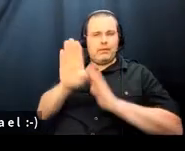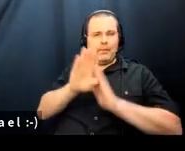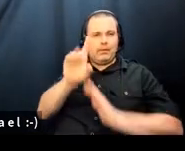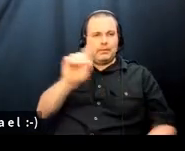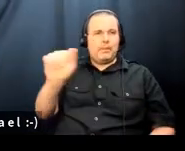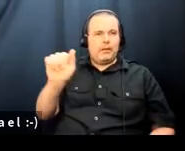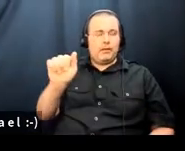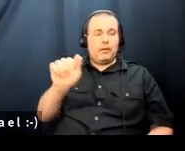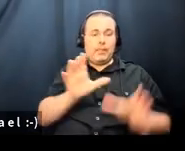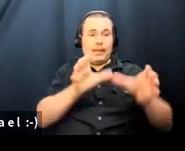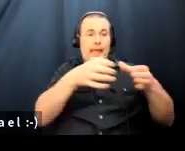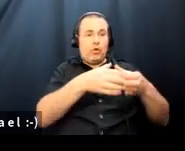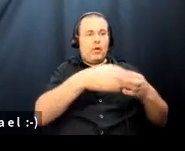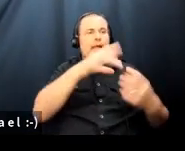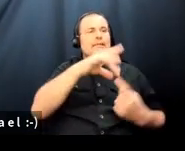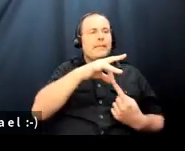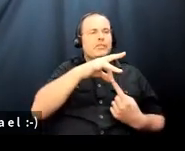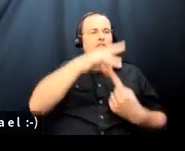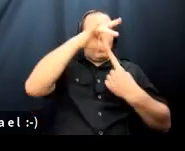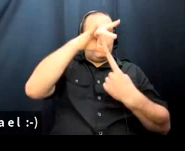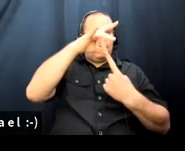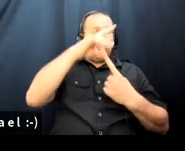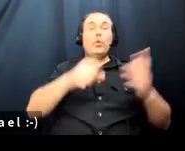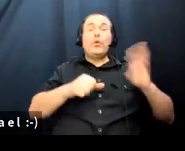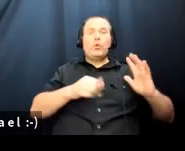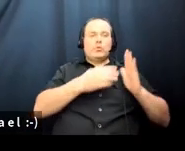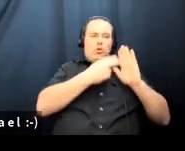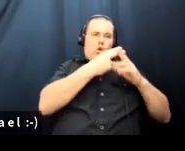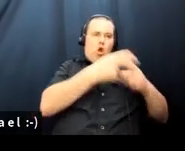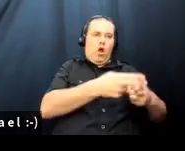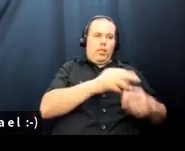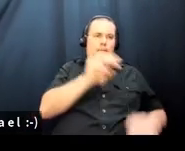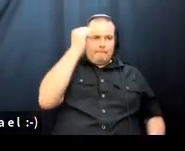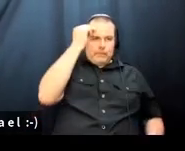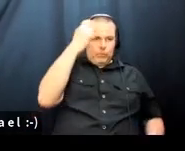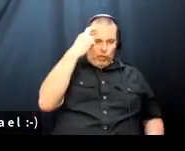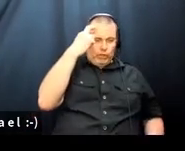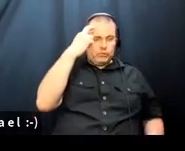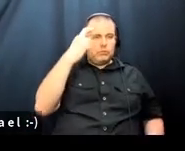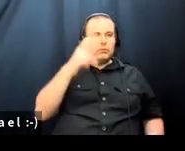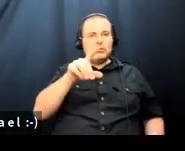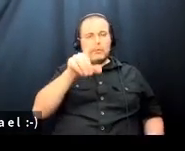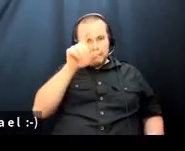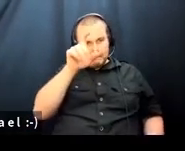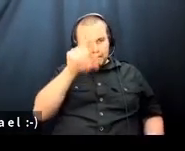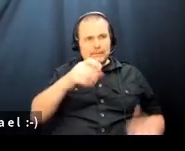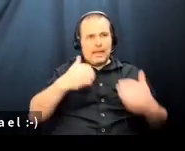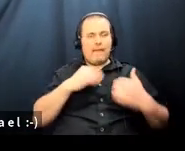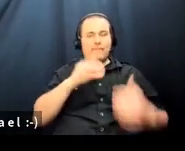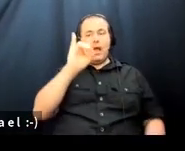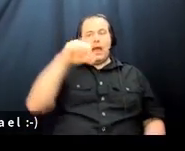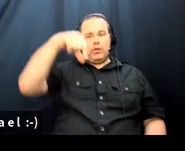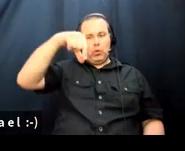the category of exceptionality we used to call mental retardation, you have to have an IQ below